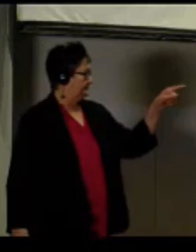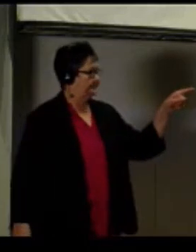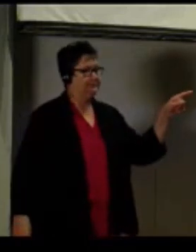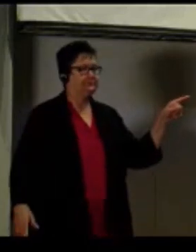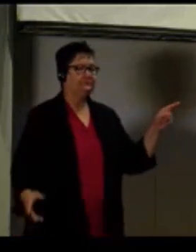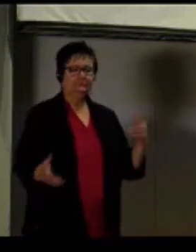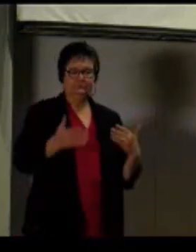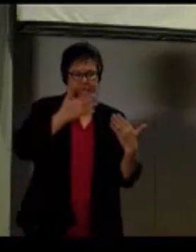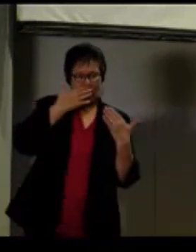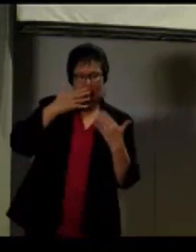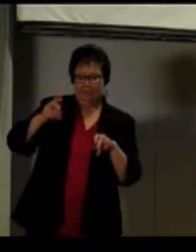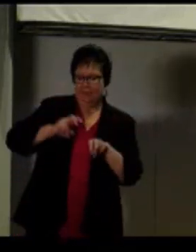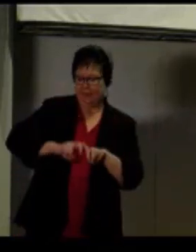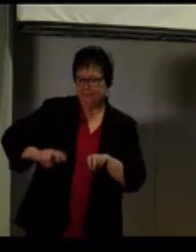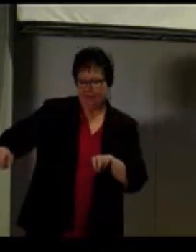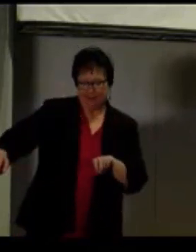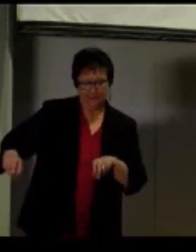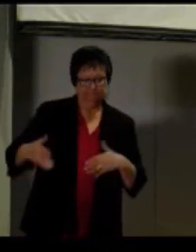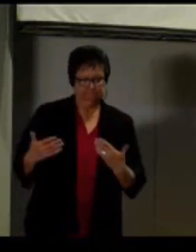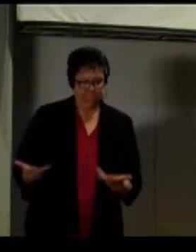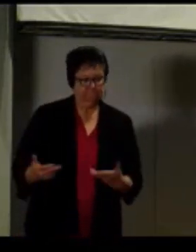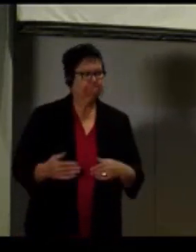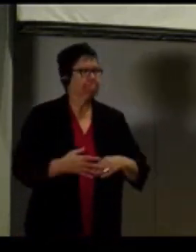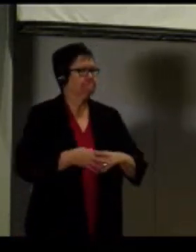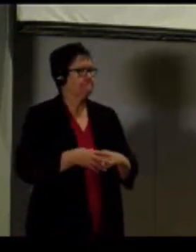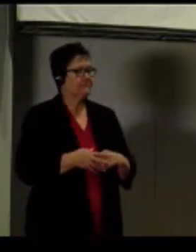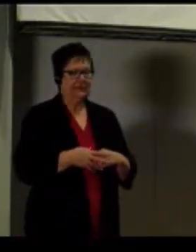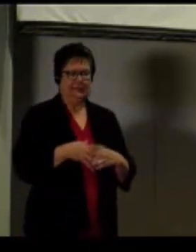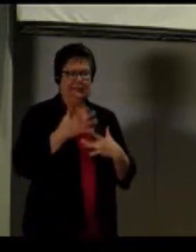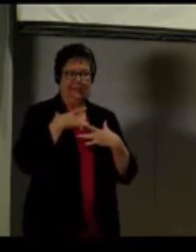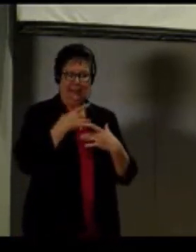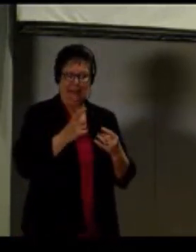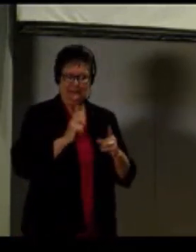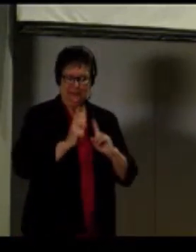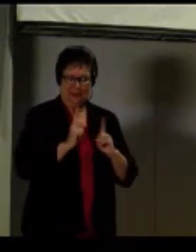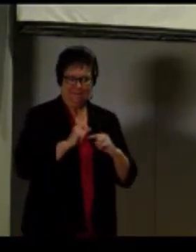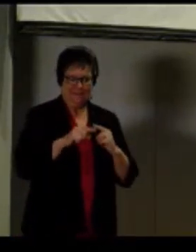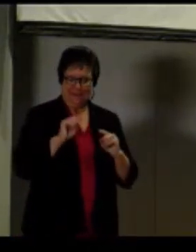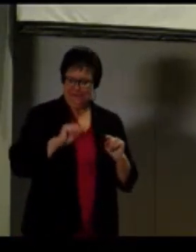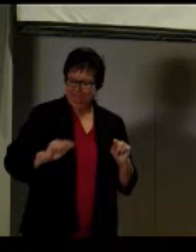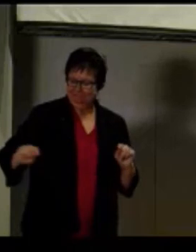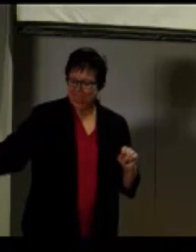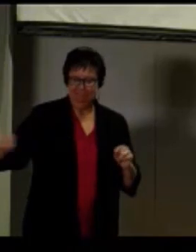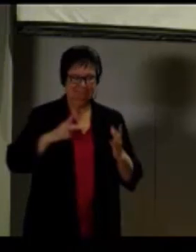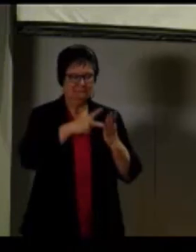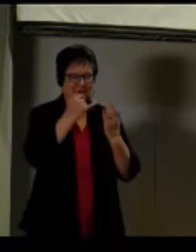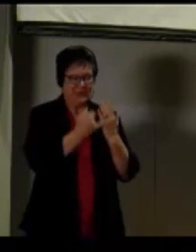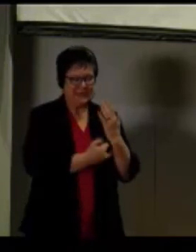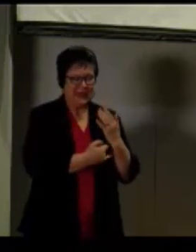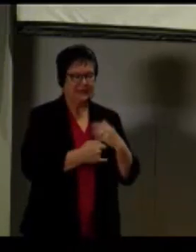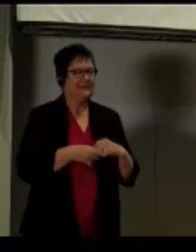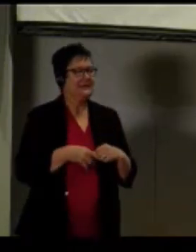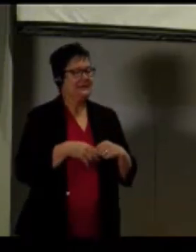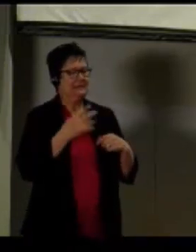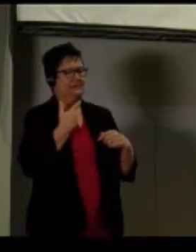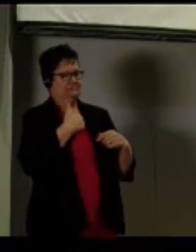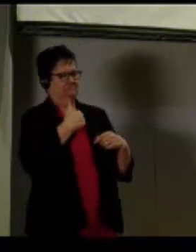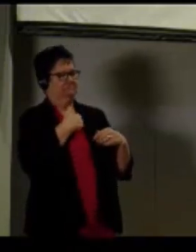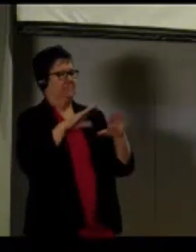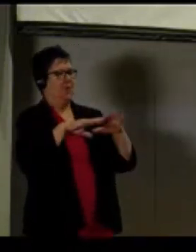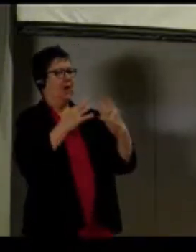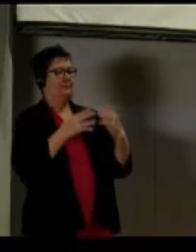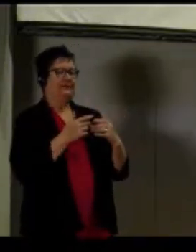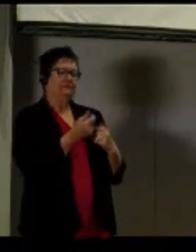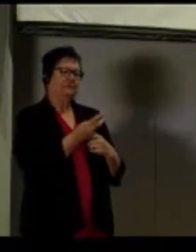So thanks to our panelists and interesting conversations about their projects. And I want to start off with just a couple of questions, and